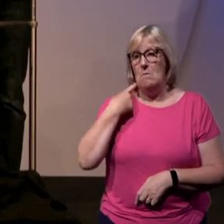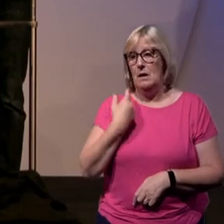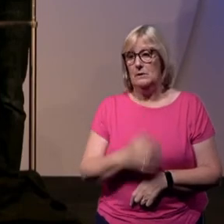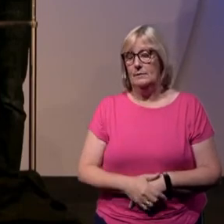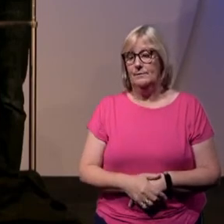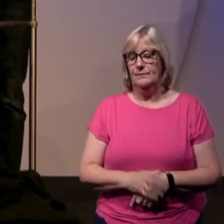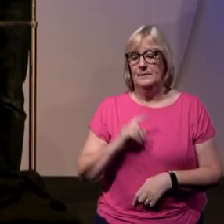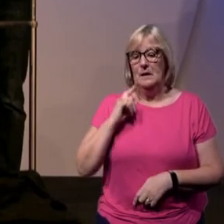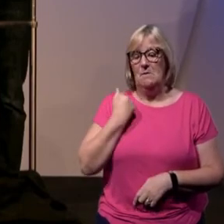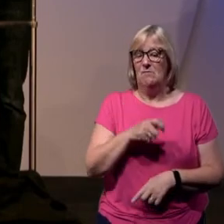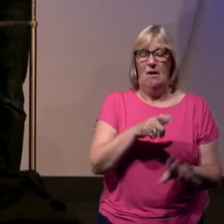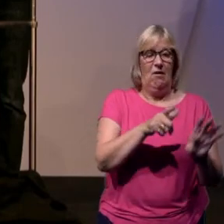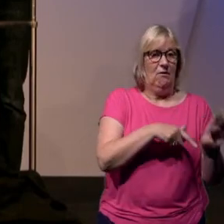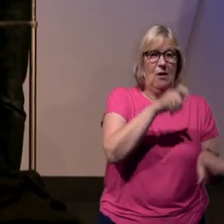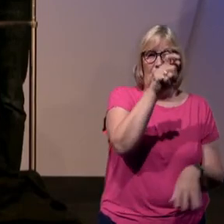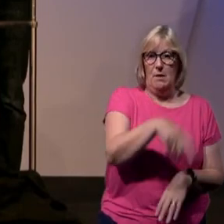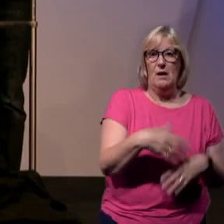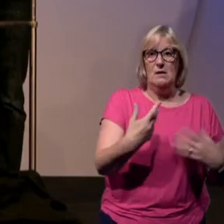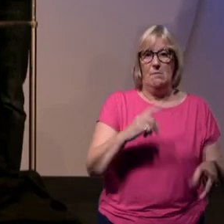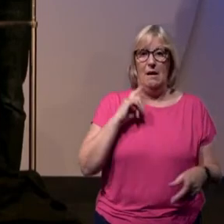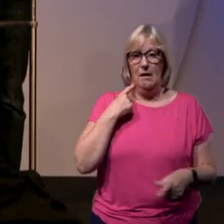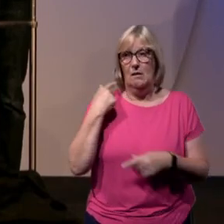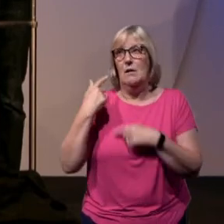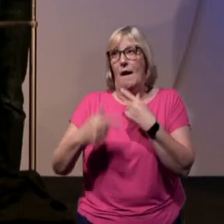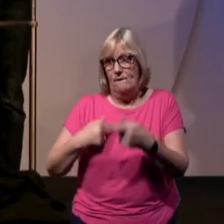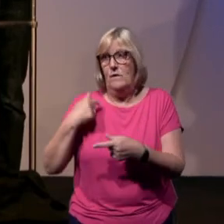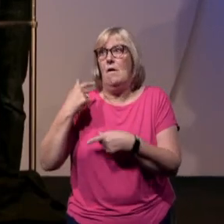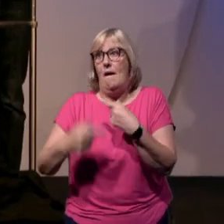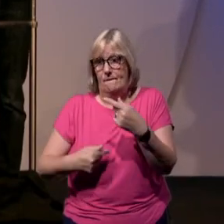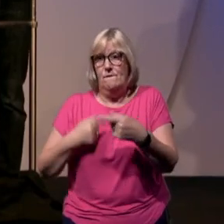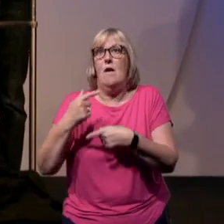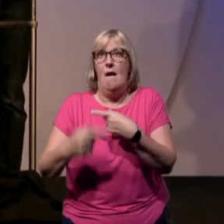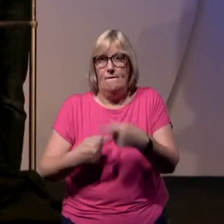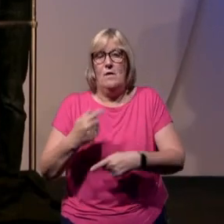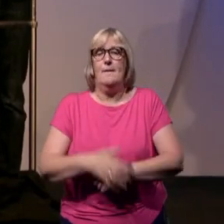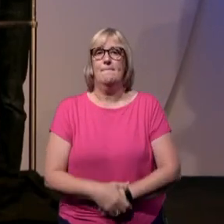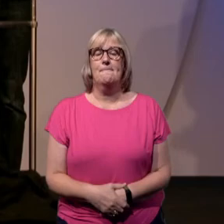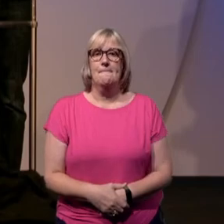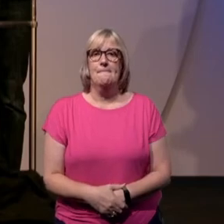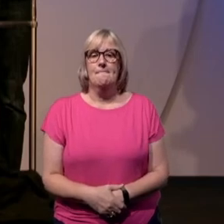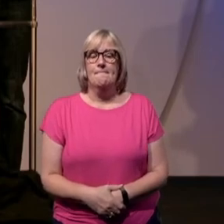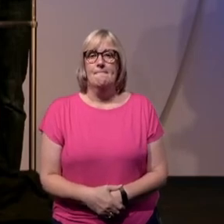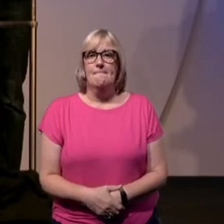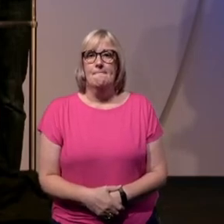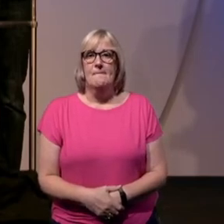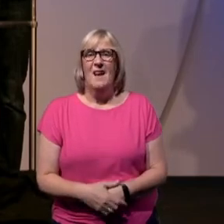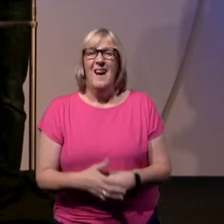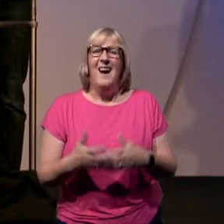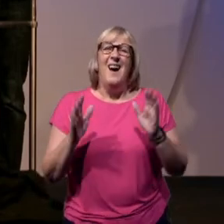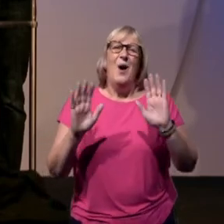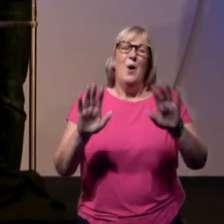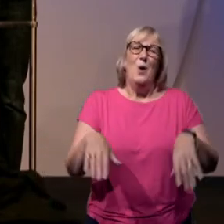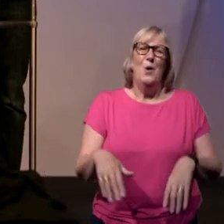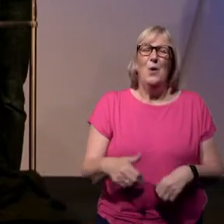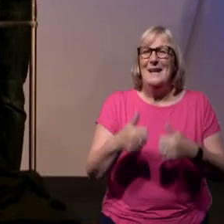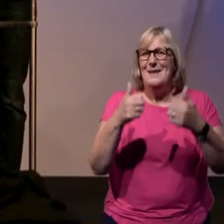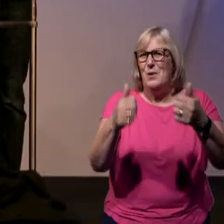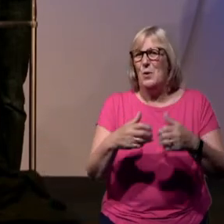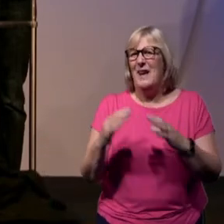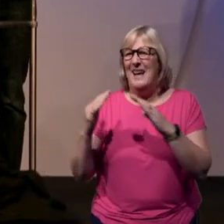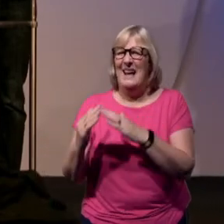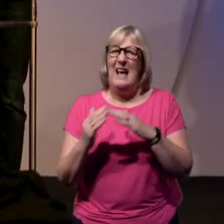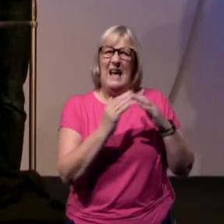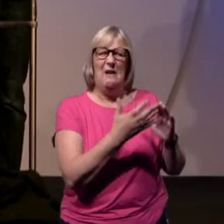of a young person. And it would be easy for us to say, let's flee, let's